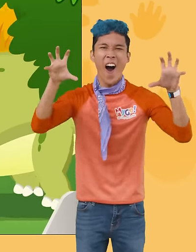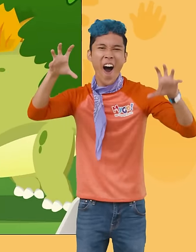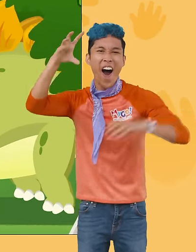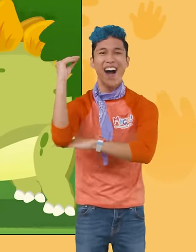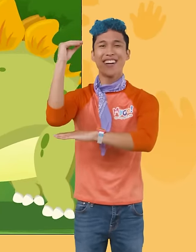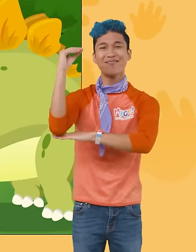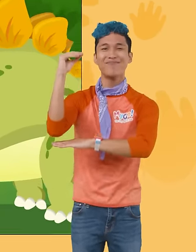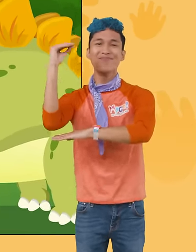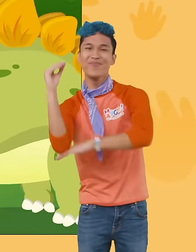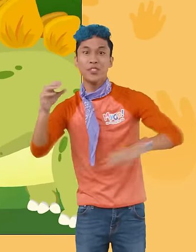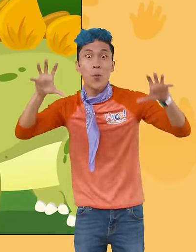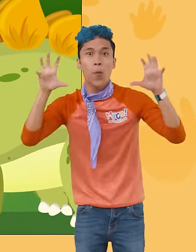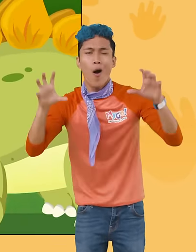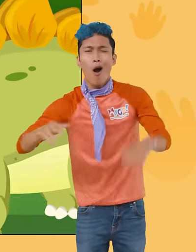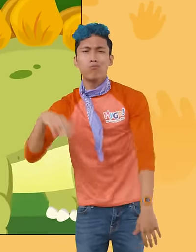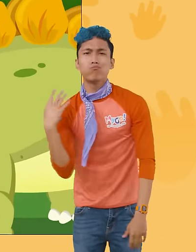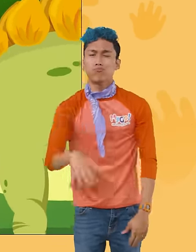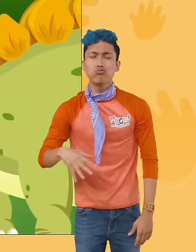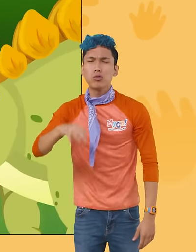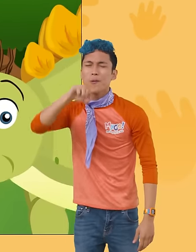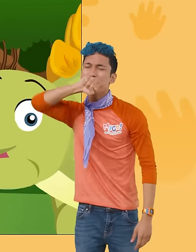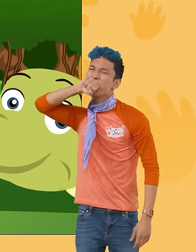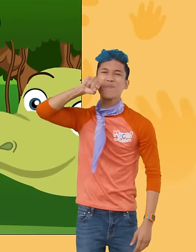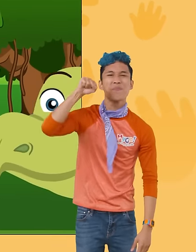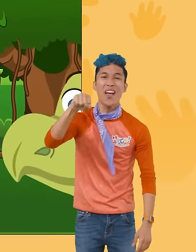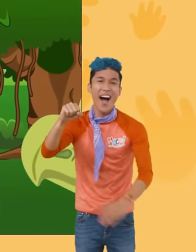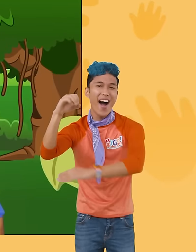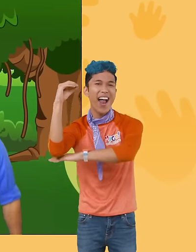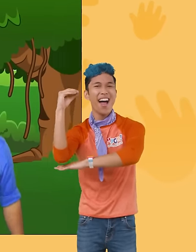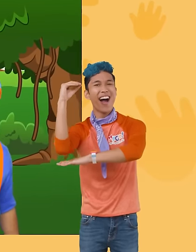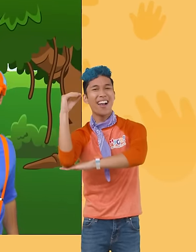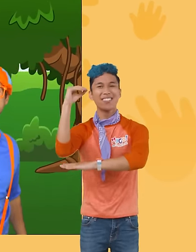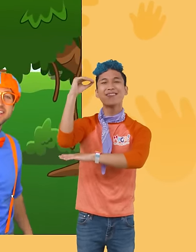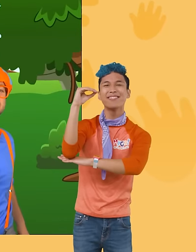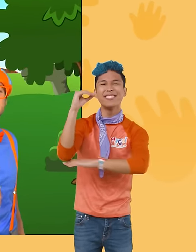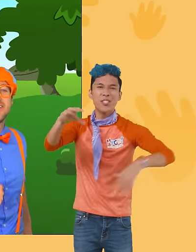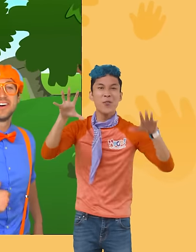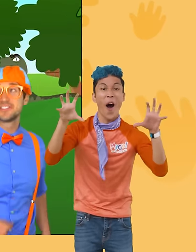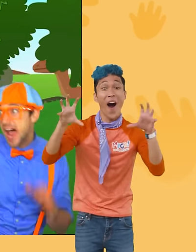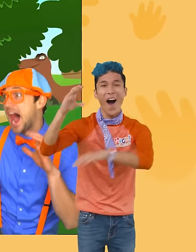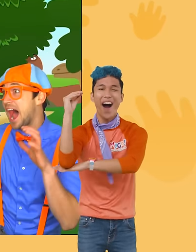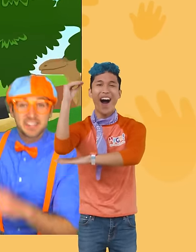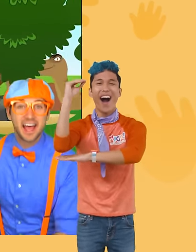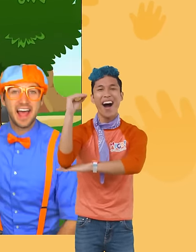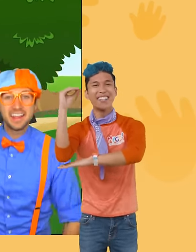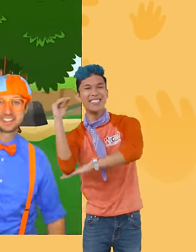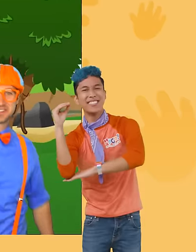Dinosaur, roar! Dinosaur, roar! Oh, I love dinosaur,